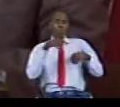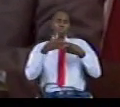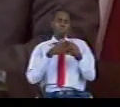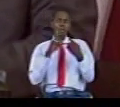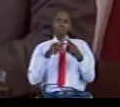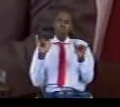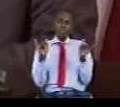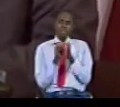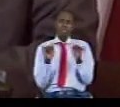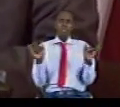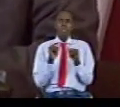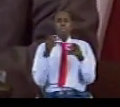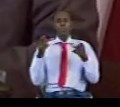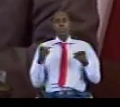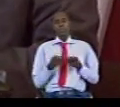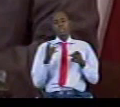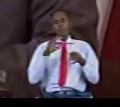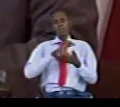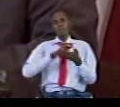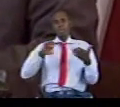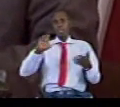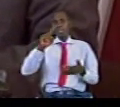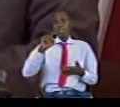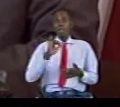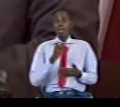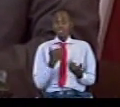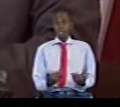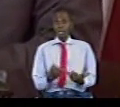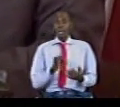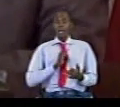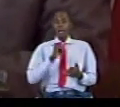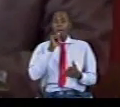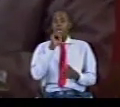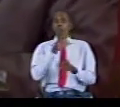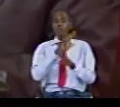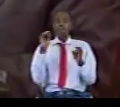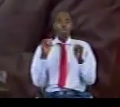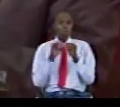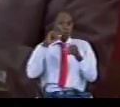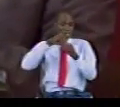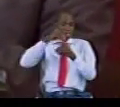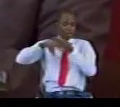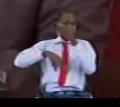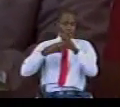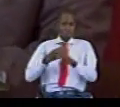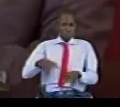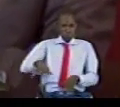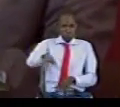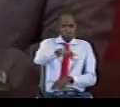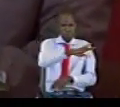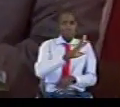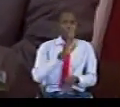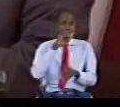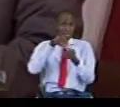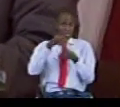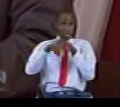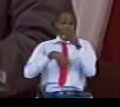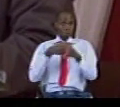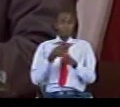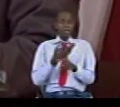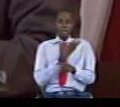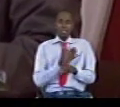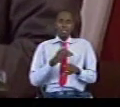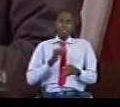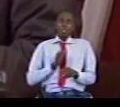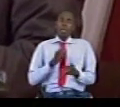verse 11. And now I am no more in the world, but these are in the world, and I come to thee.